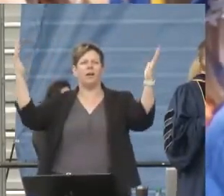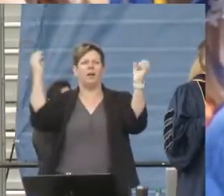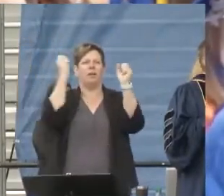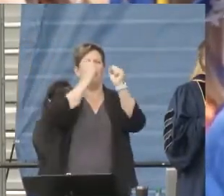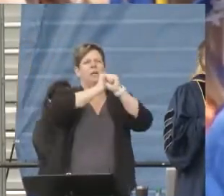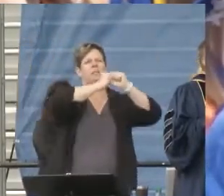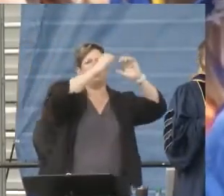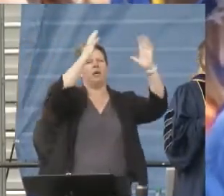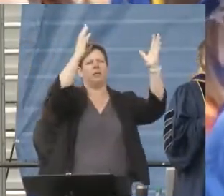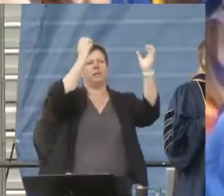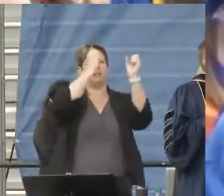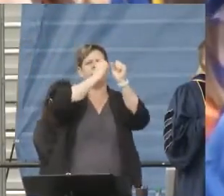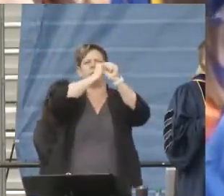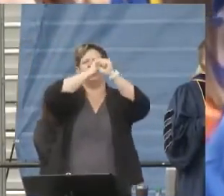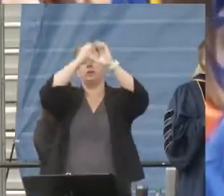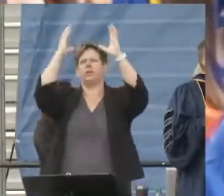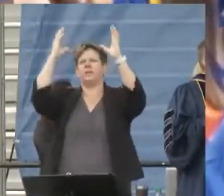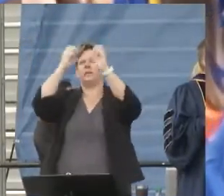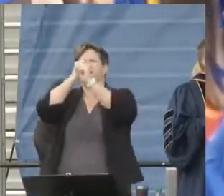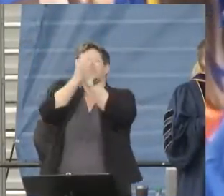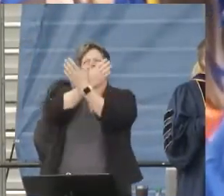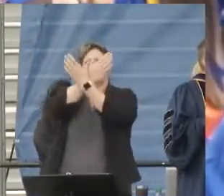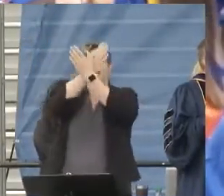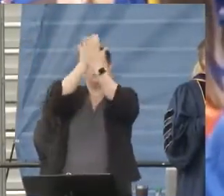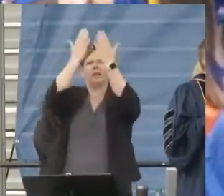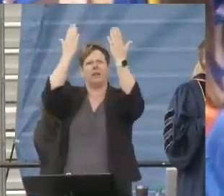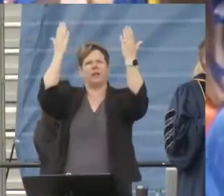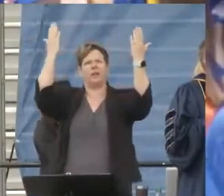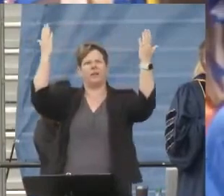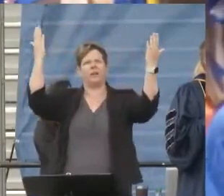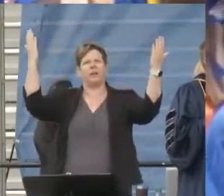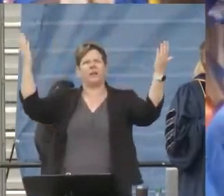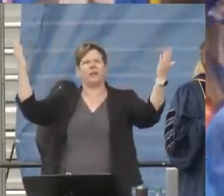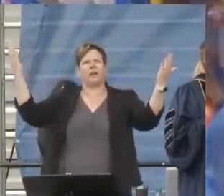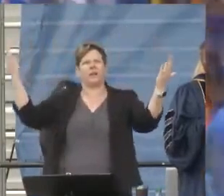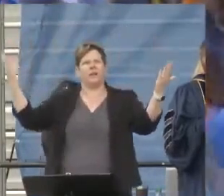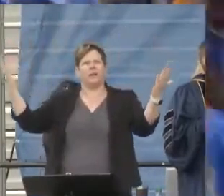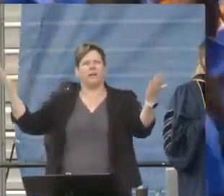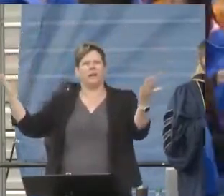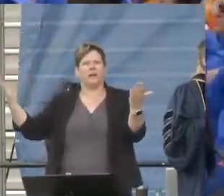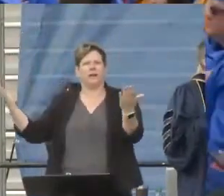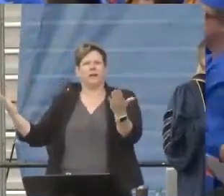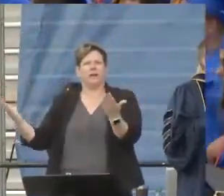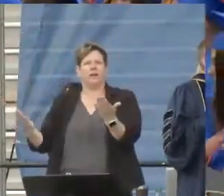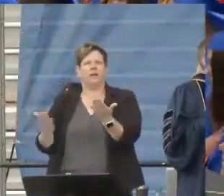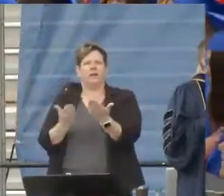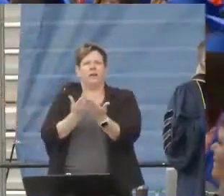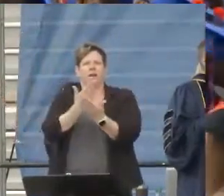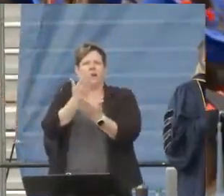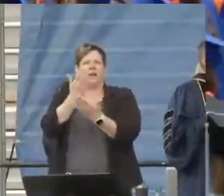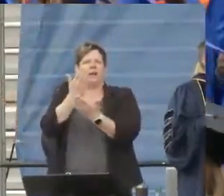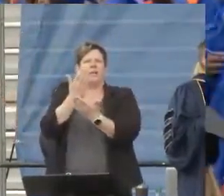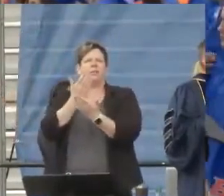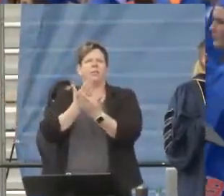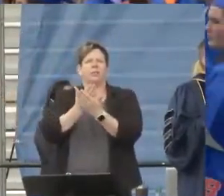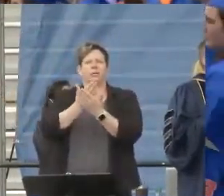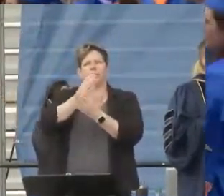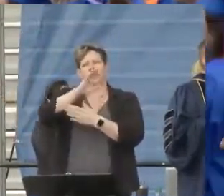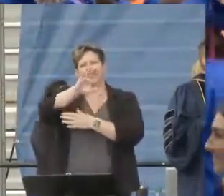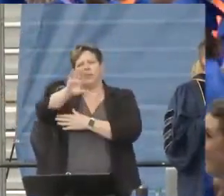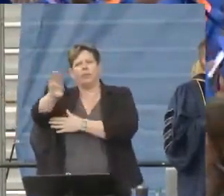glare, the bombs bursting in air,